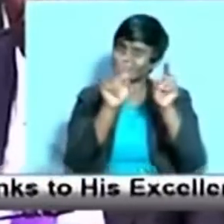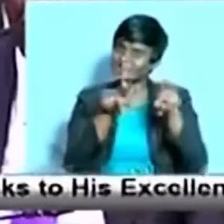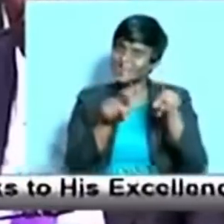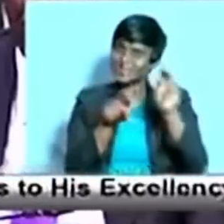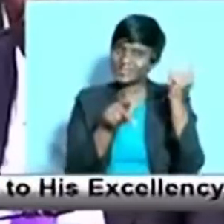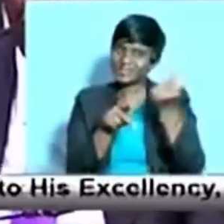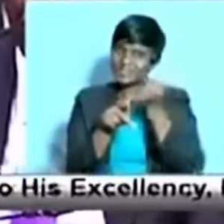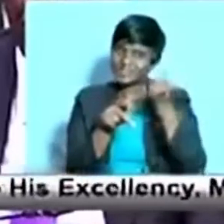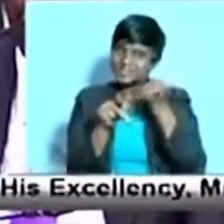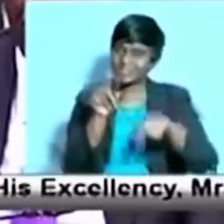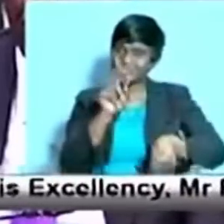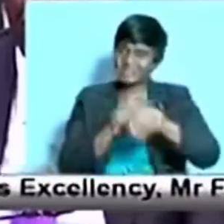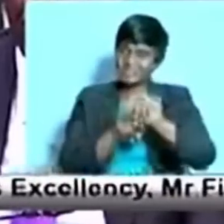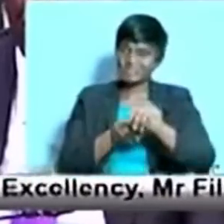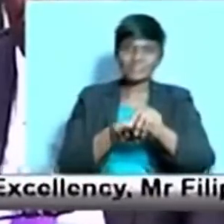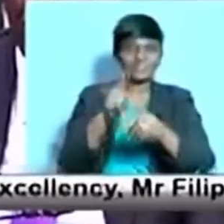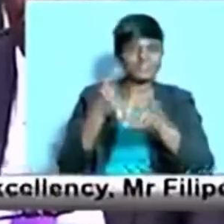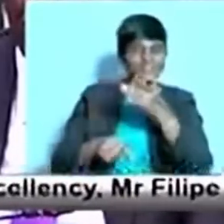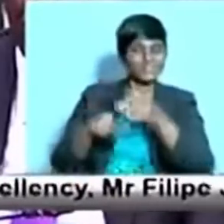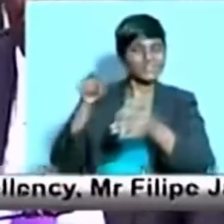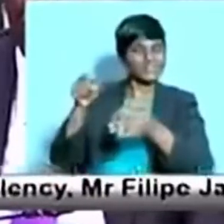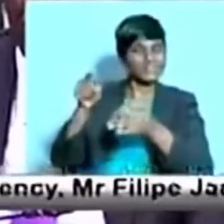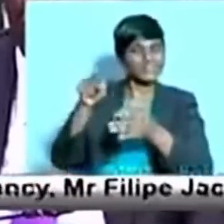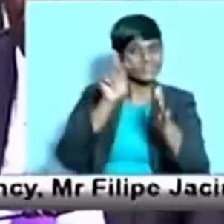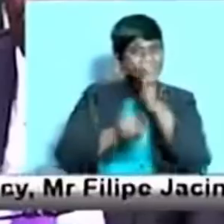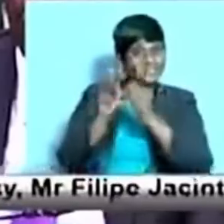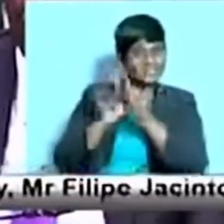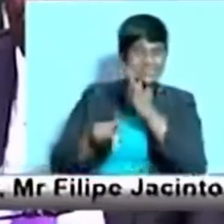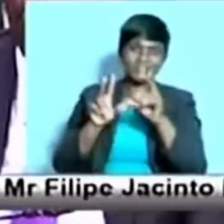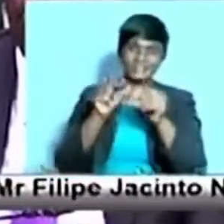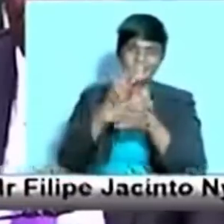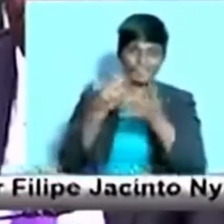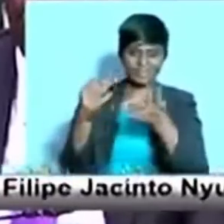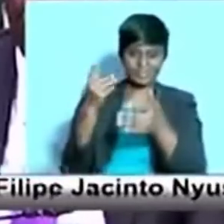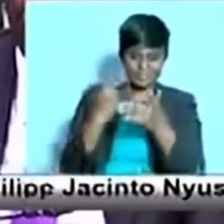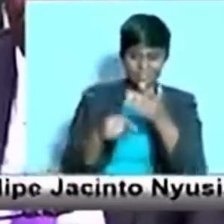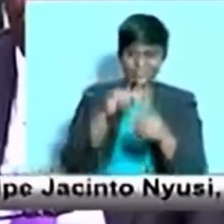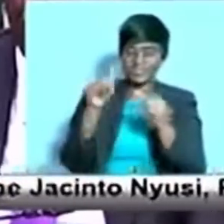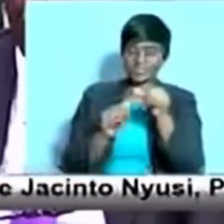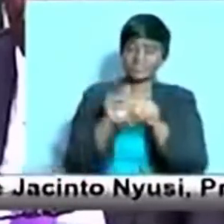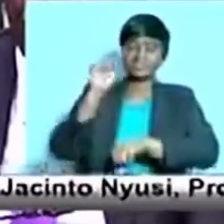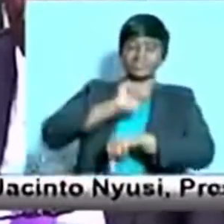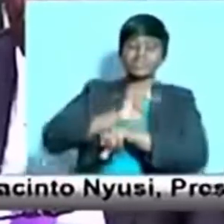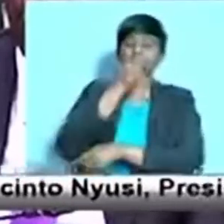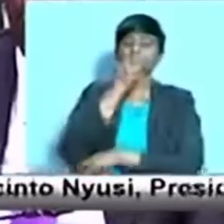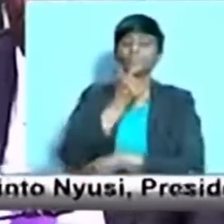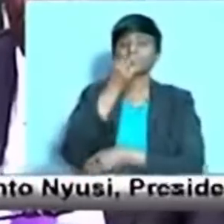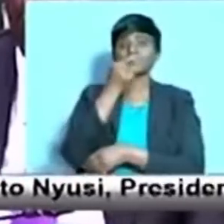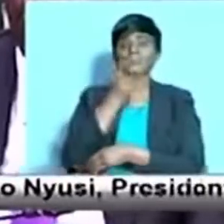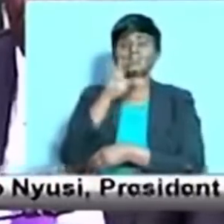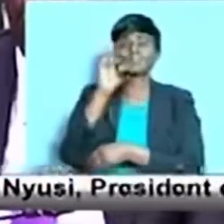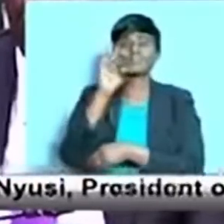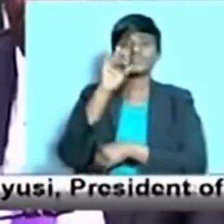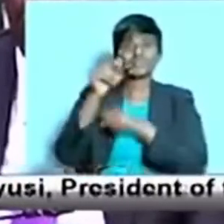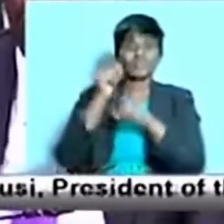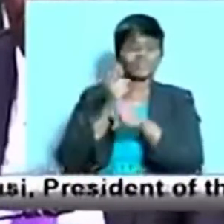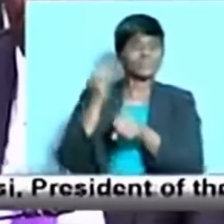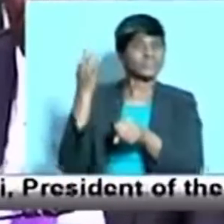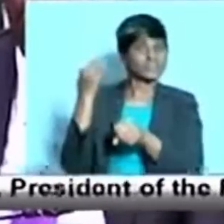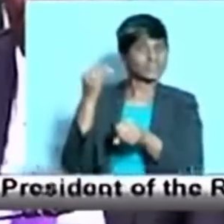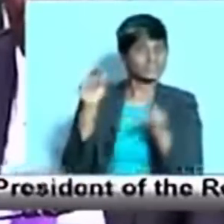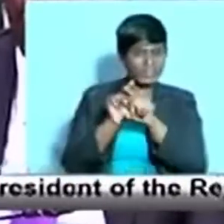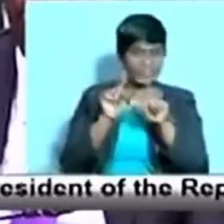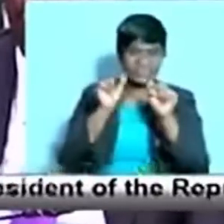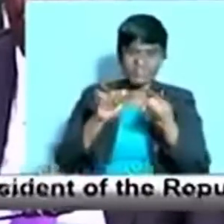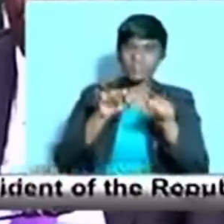has been killed under extrajudicial killing. Something that was a daily song 7 years ago. We can